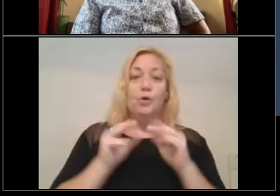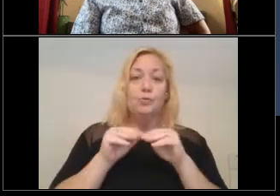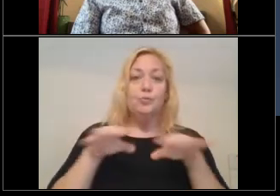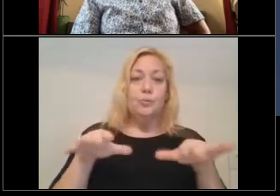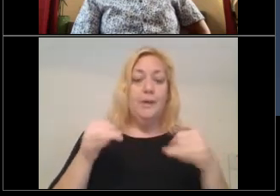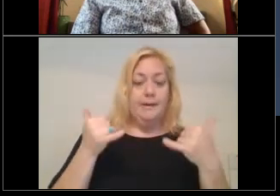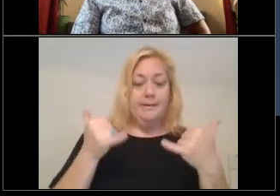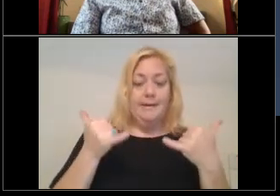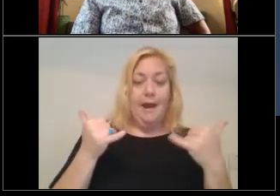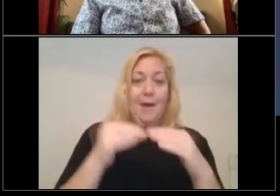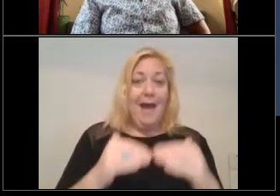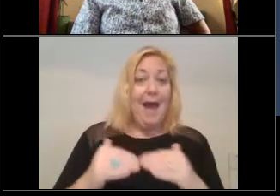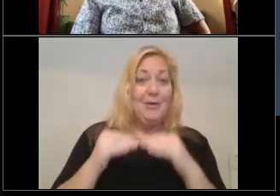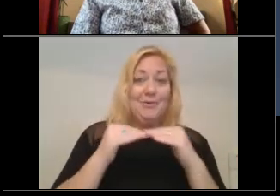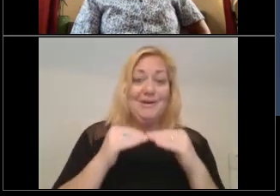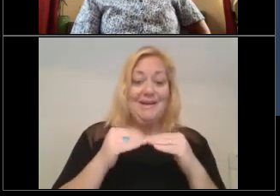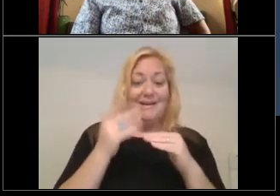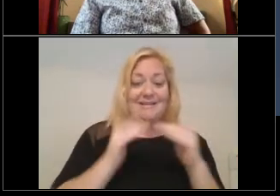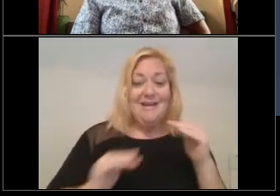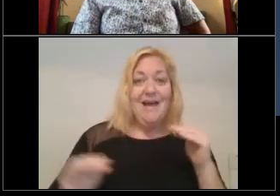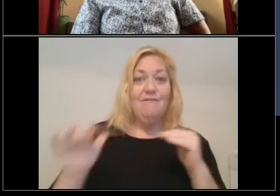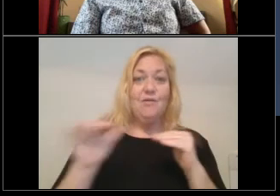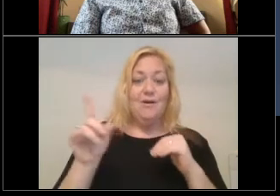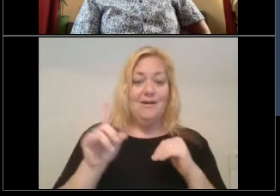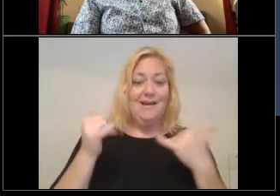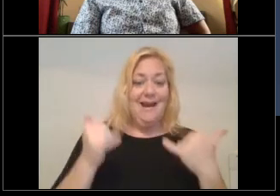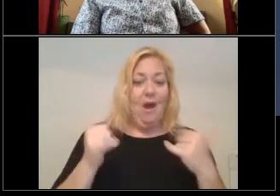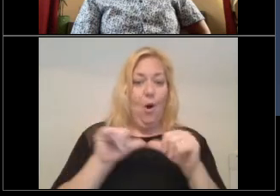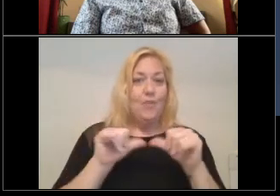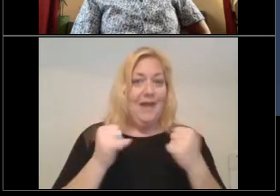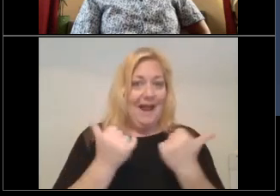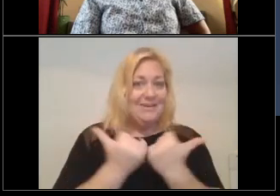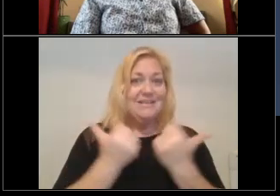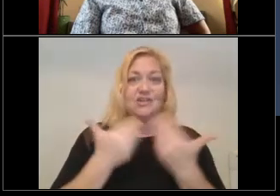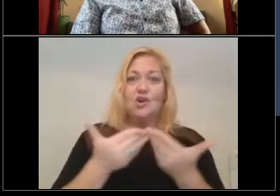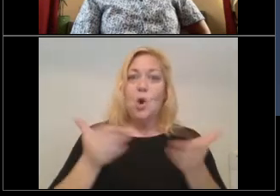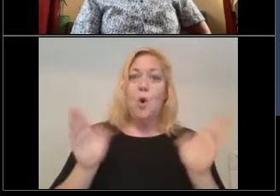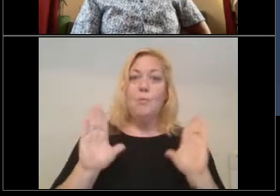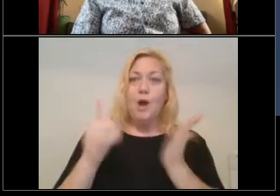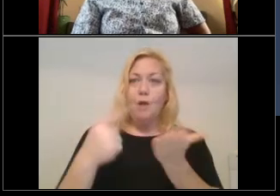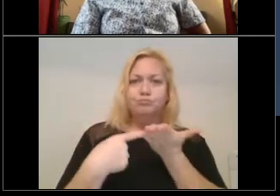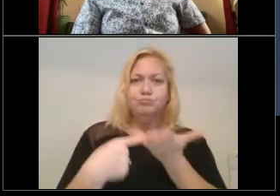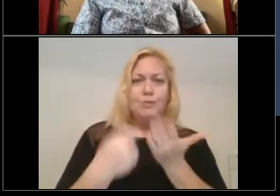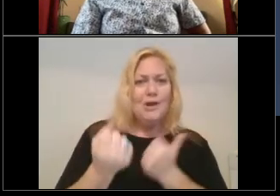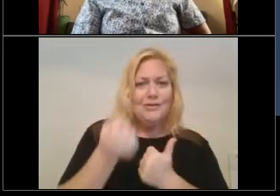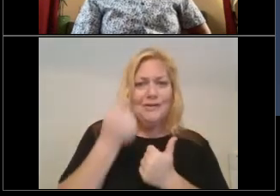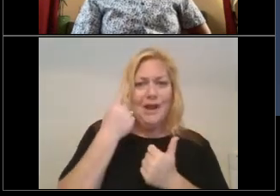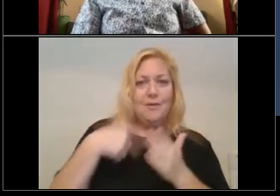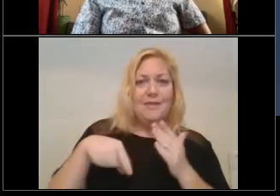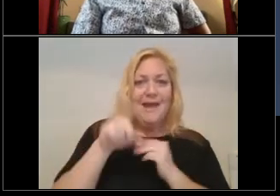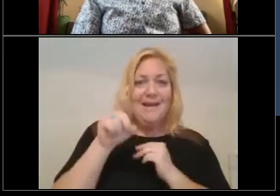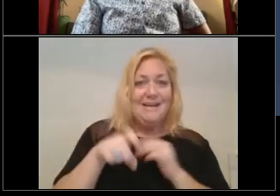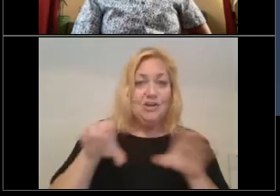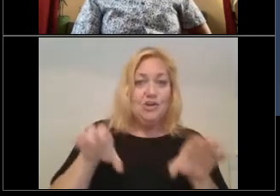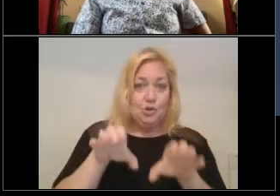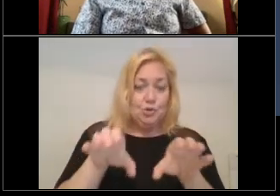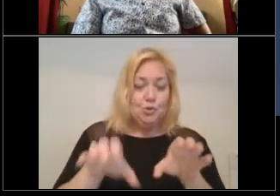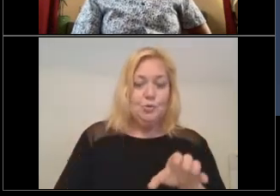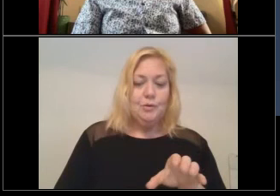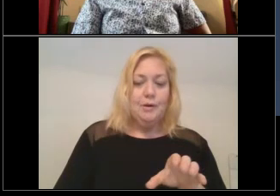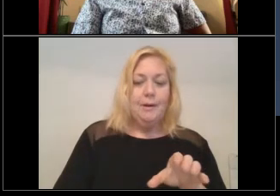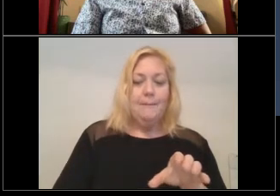that equity is everywhere, all the agencies are starting to open up and understand what they need to do. But I think there's a